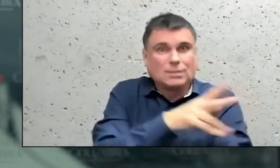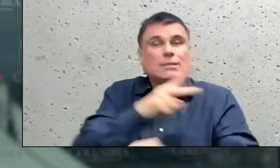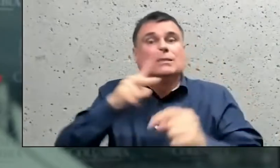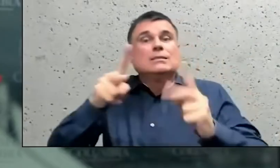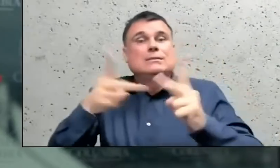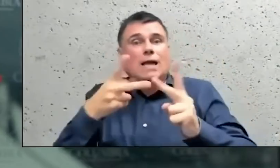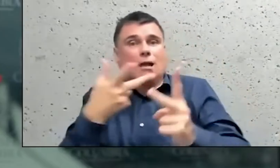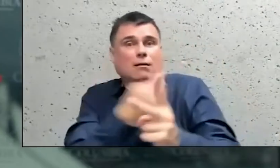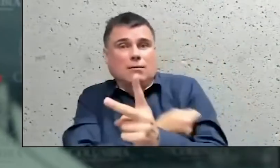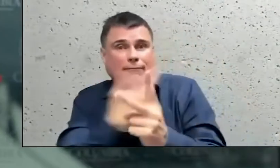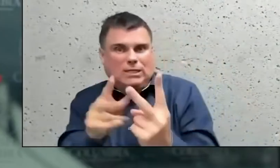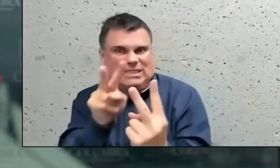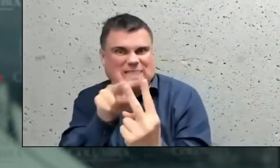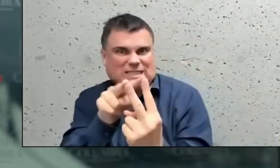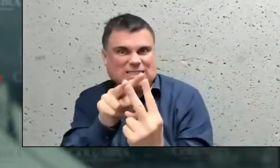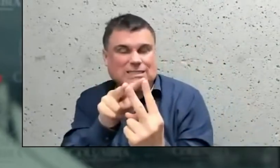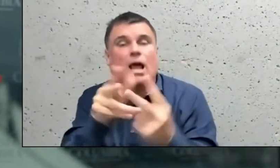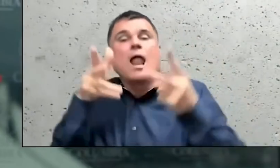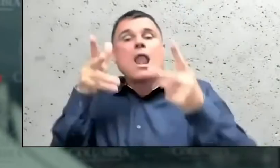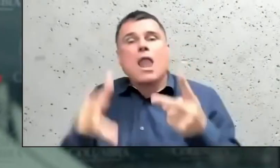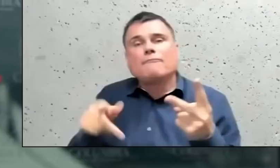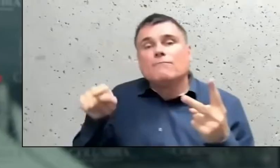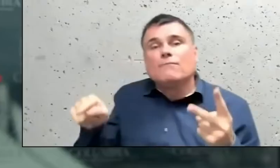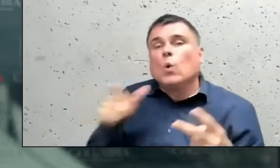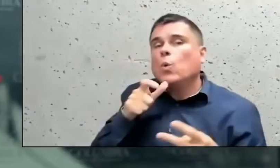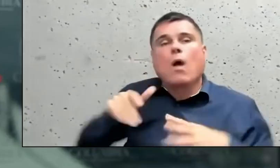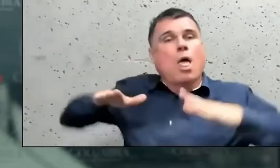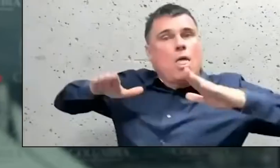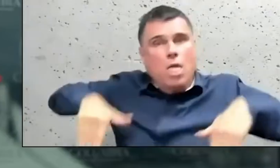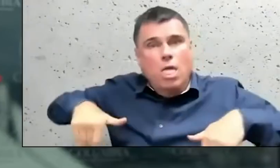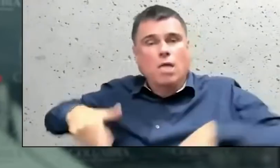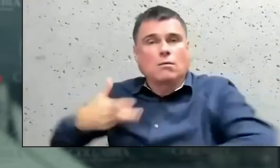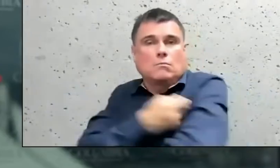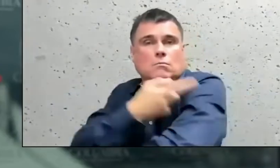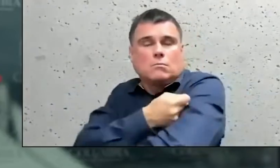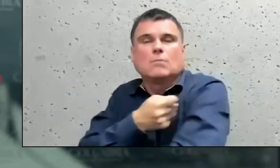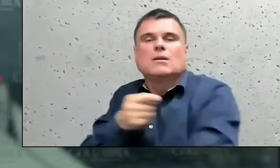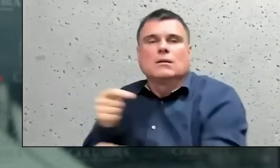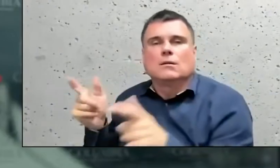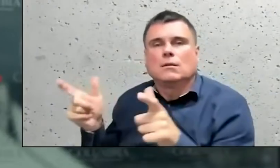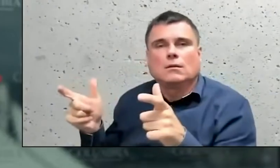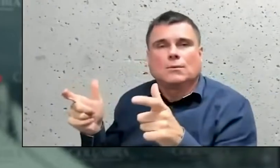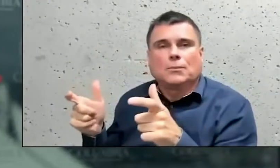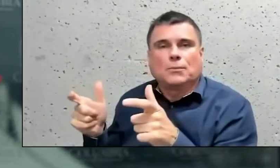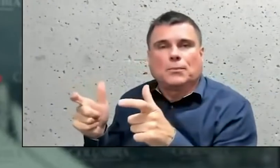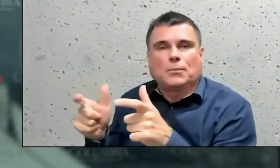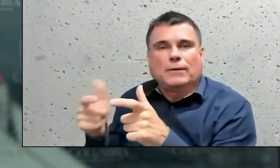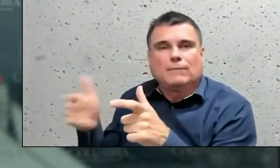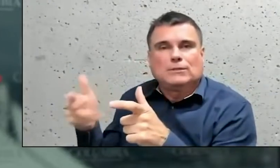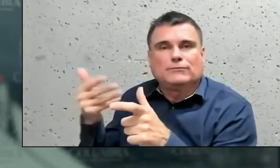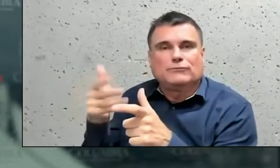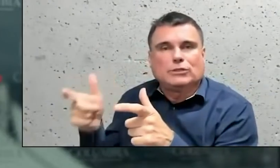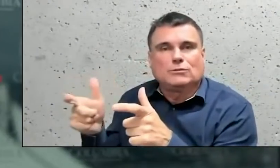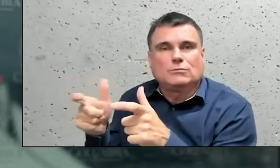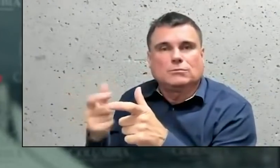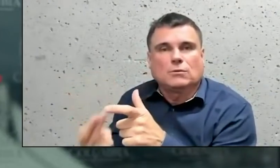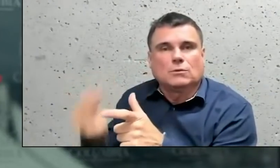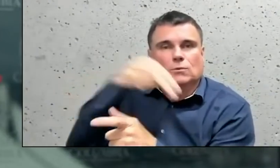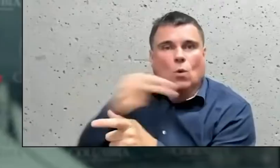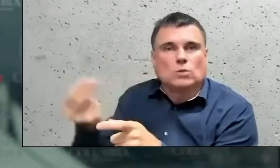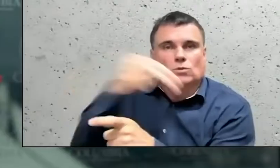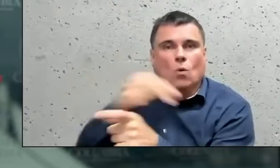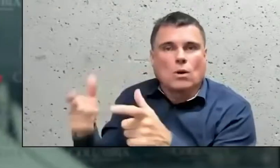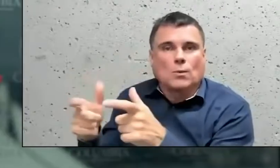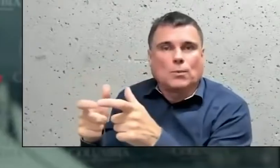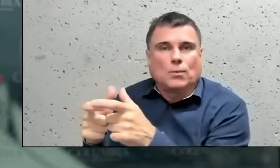tell, over the last couple of weeks. And it is our, of course, hope that people will continue to get vaccinated so we can